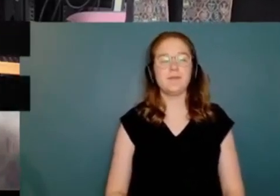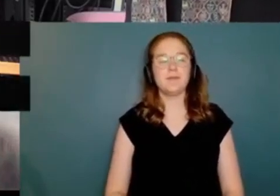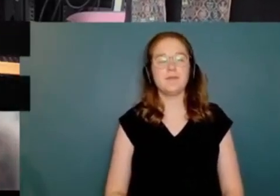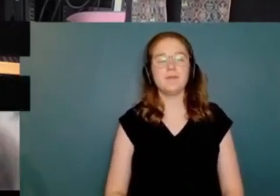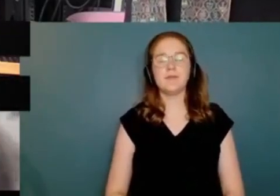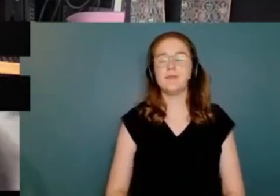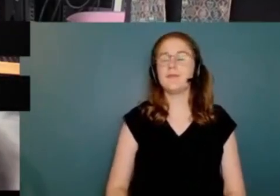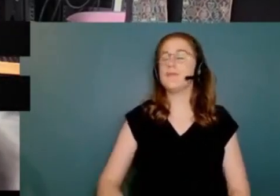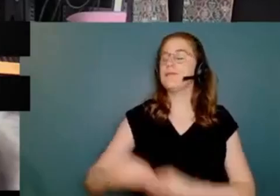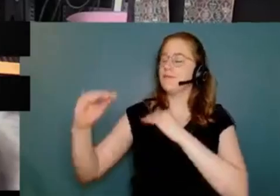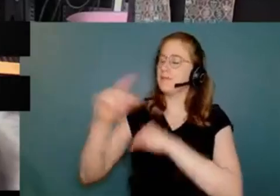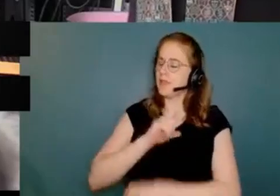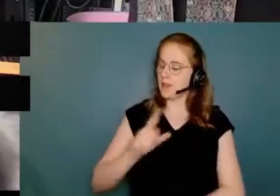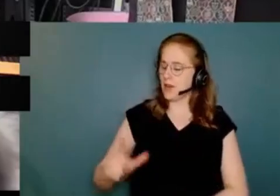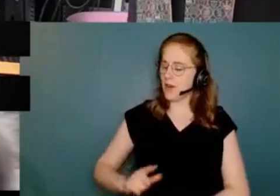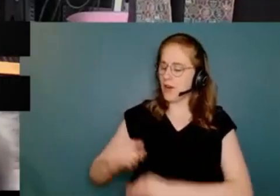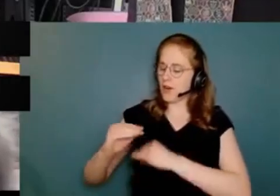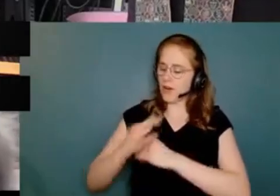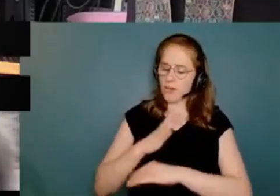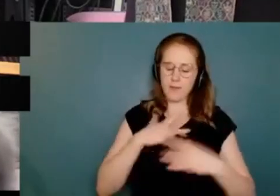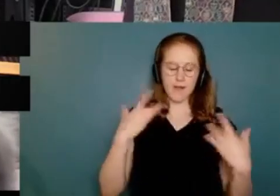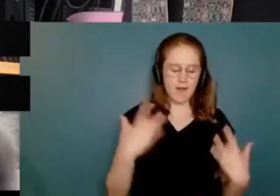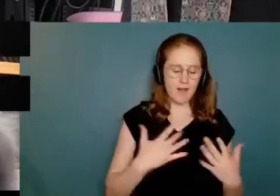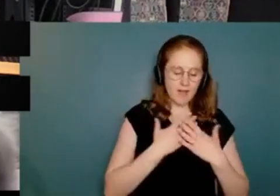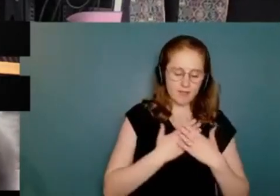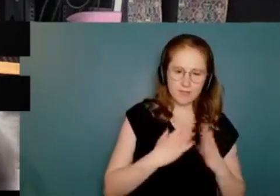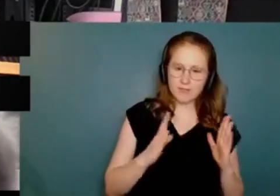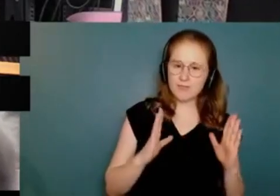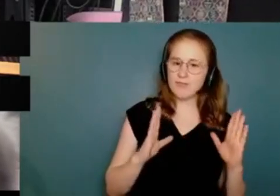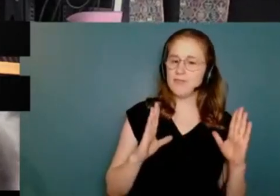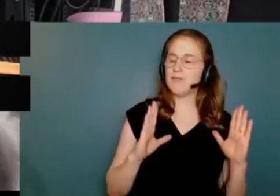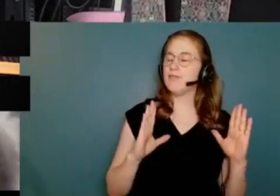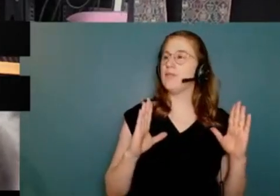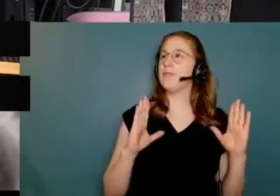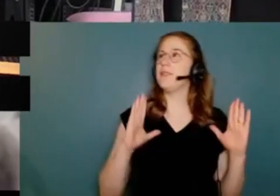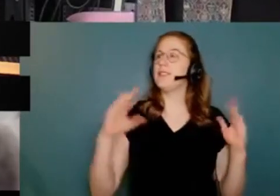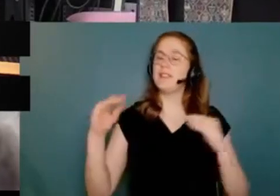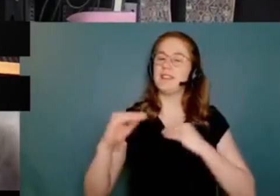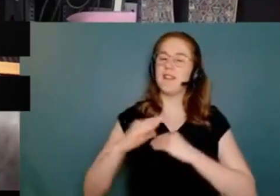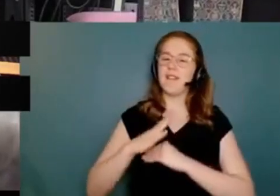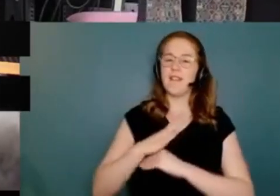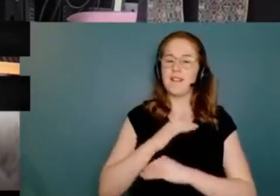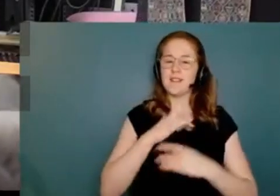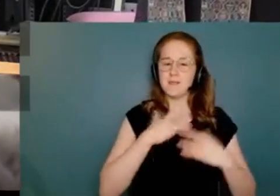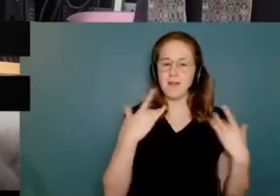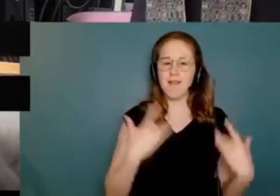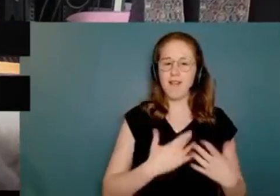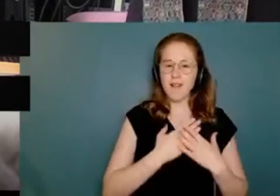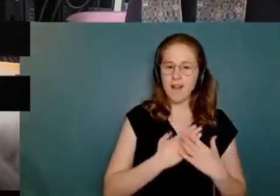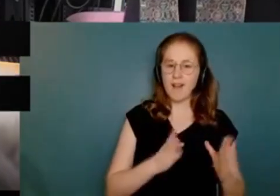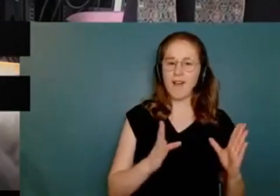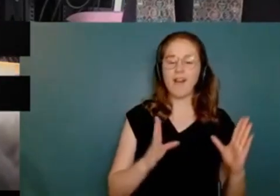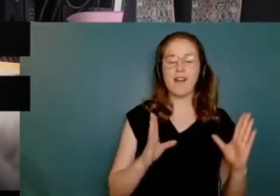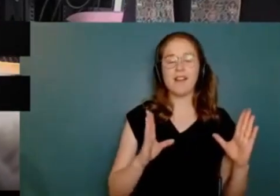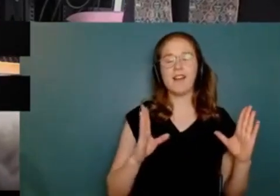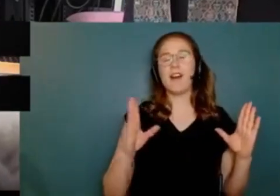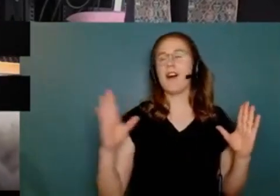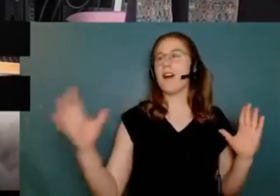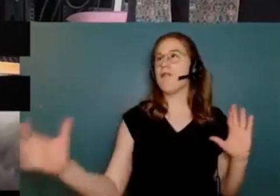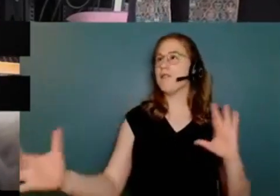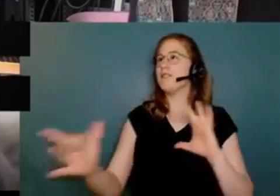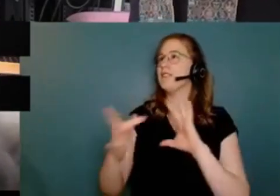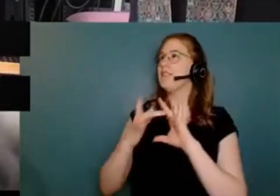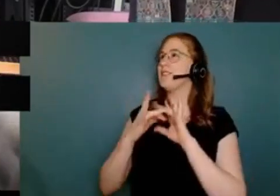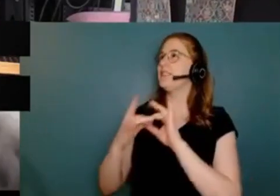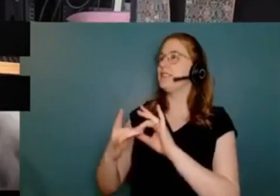Open the eyes of my heart, Lord. Open the eyes of my heart. I